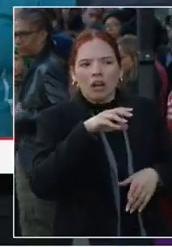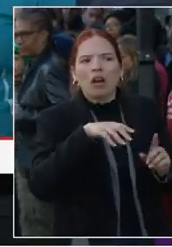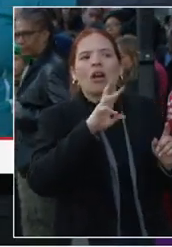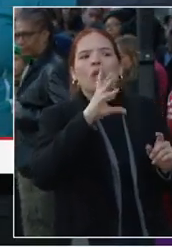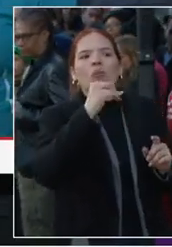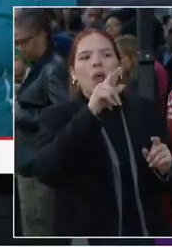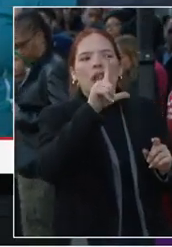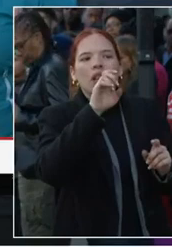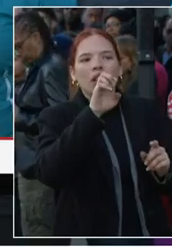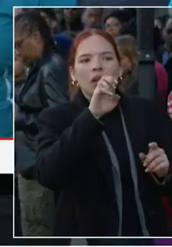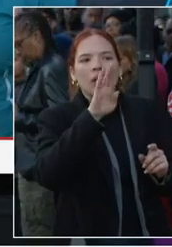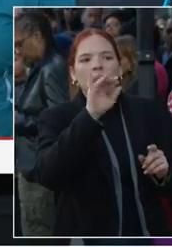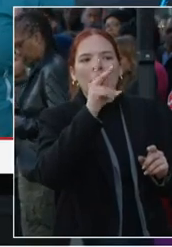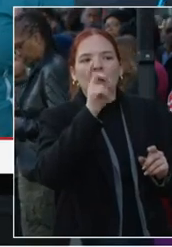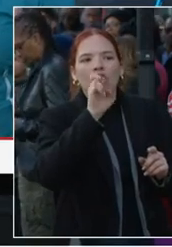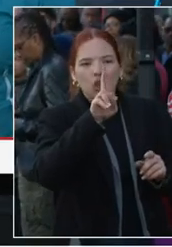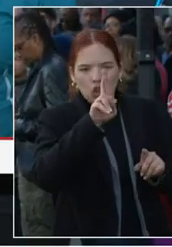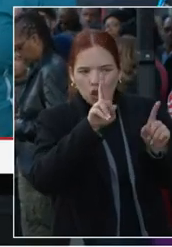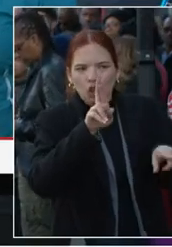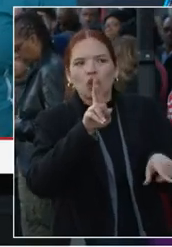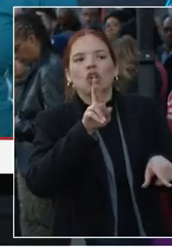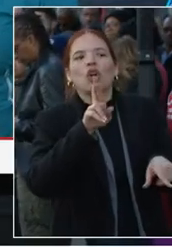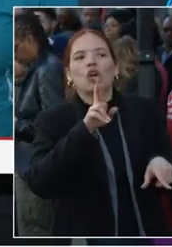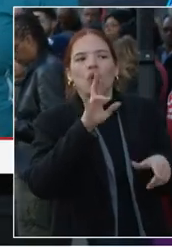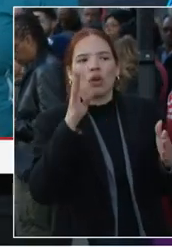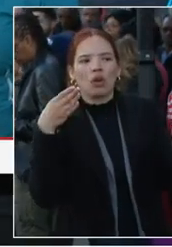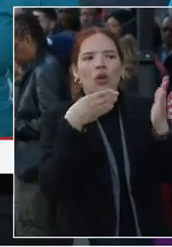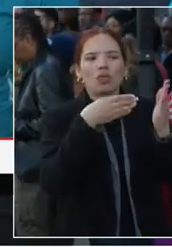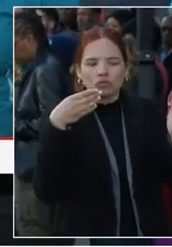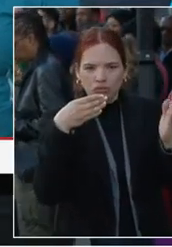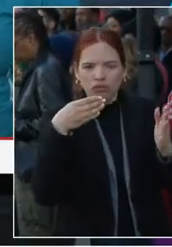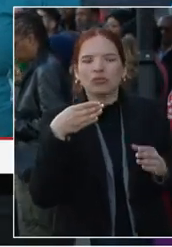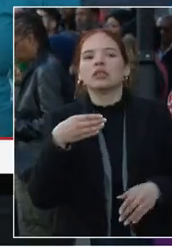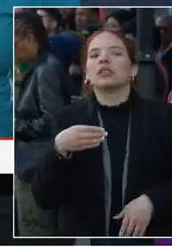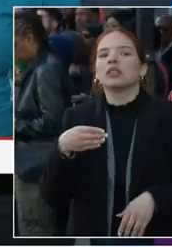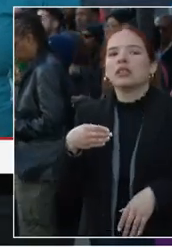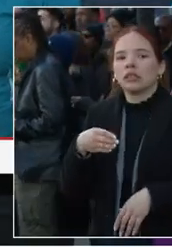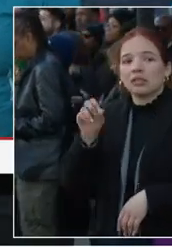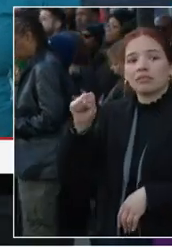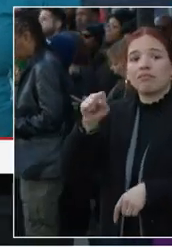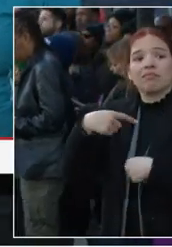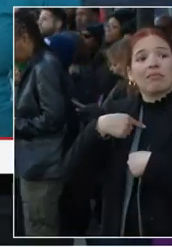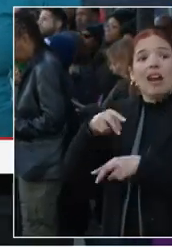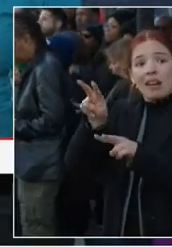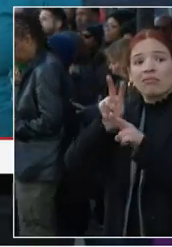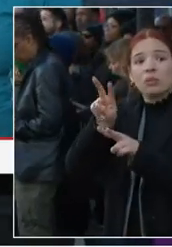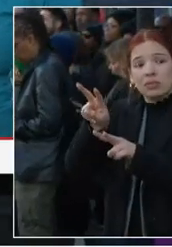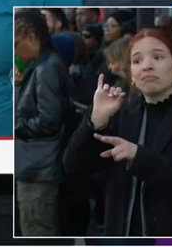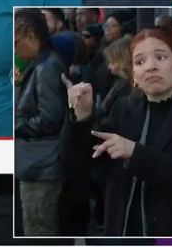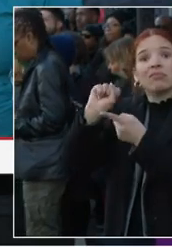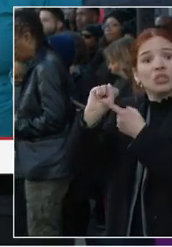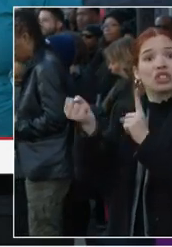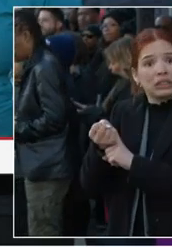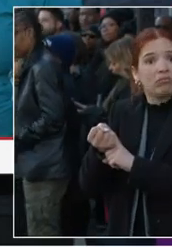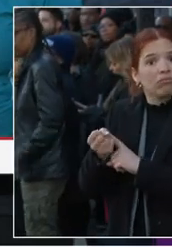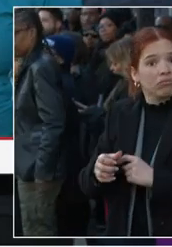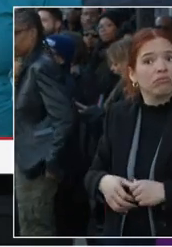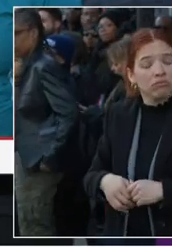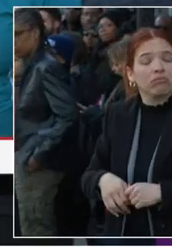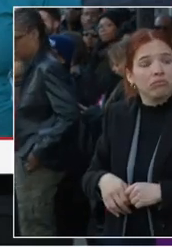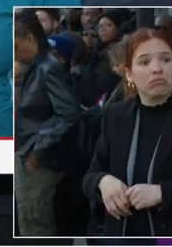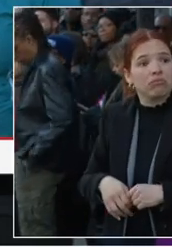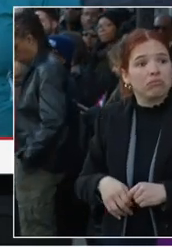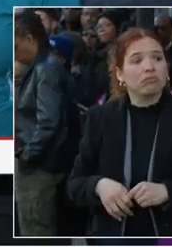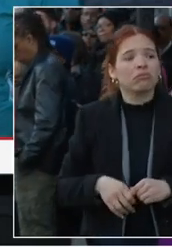the city. Do you have any comment on the lawsuit? I look forward to that case. Could you say are